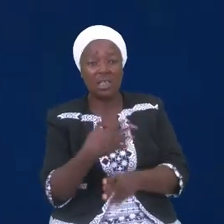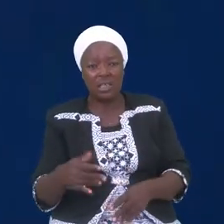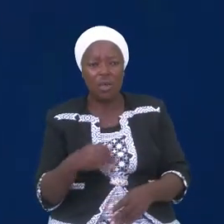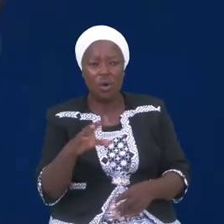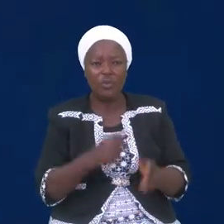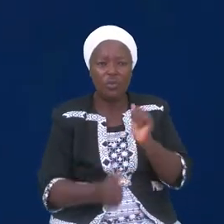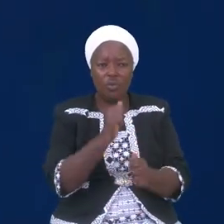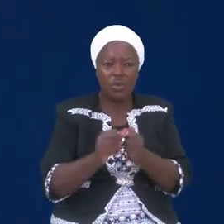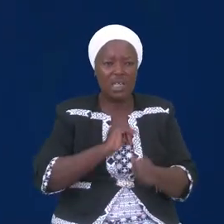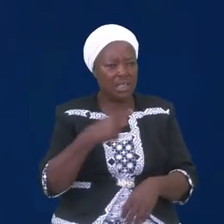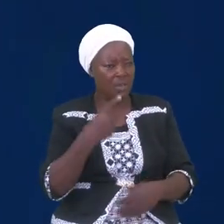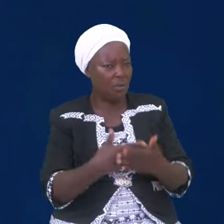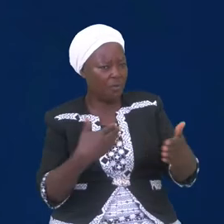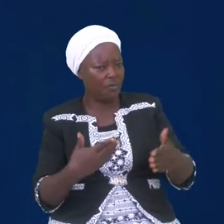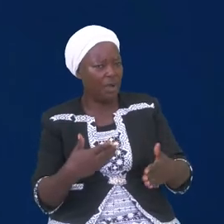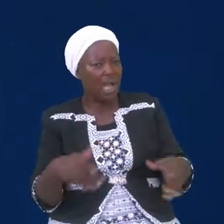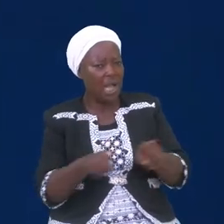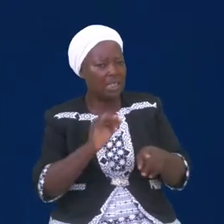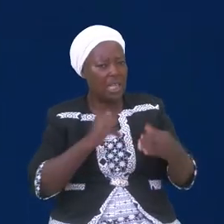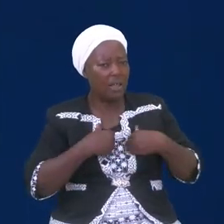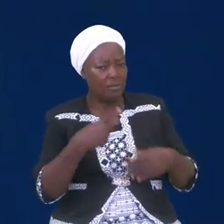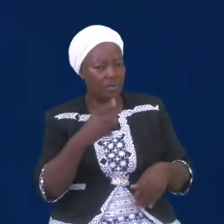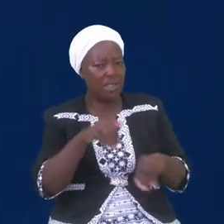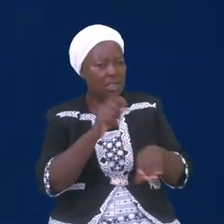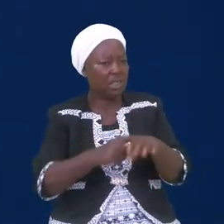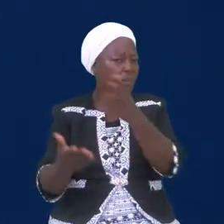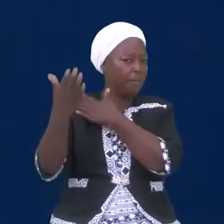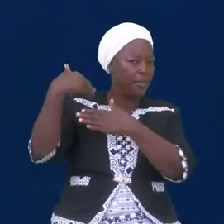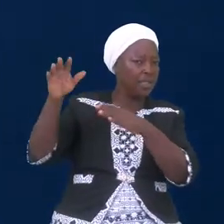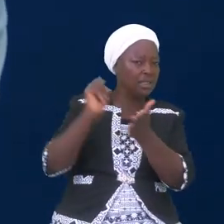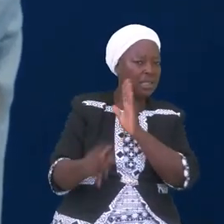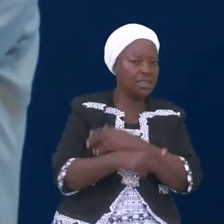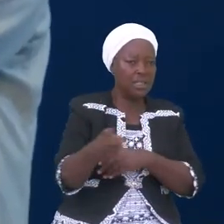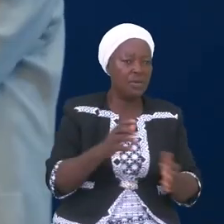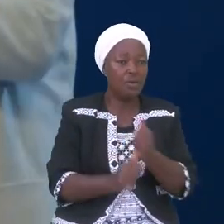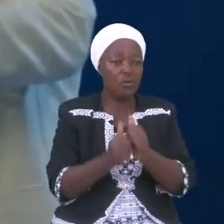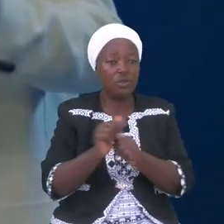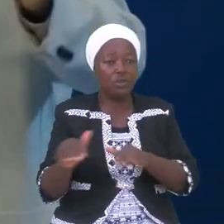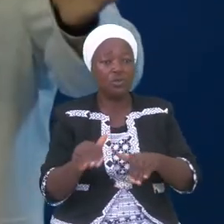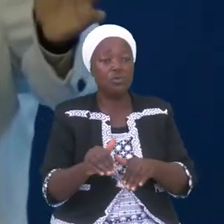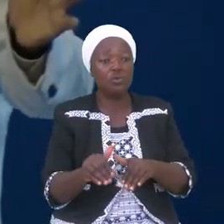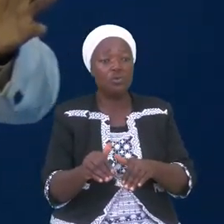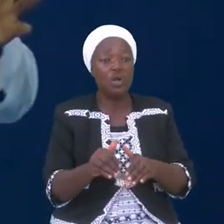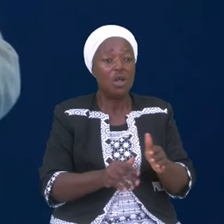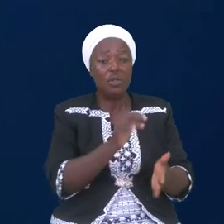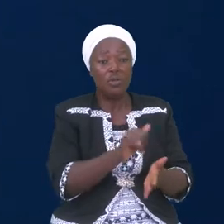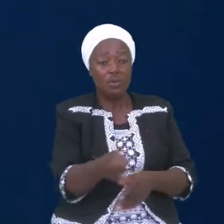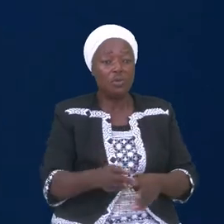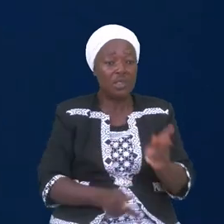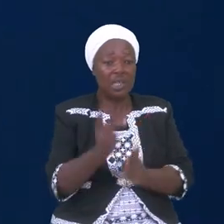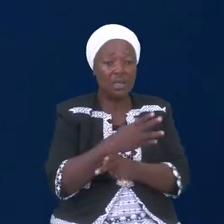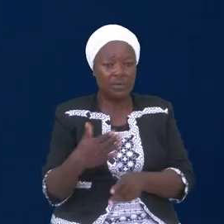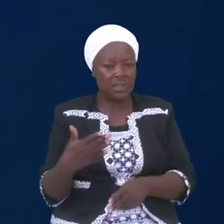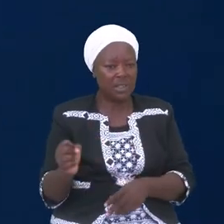you in time past, that they which do such things shall